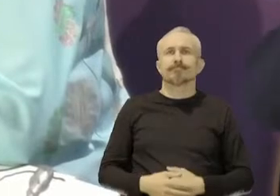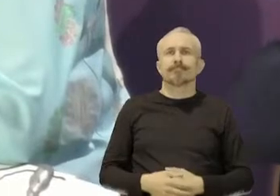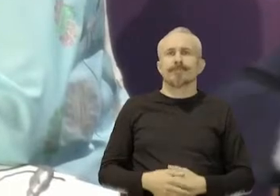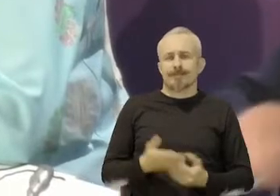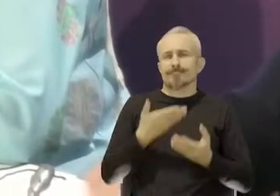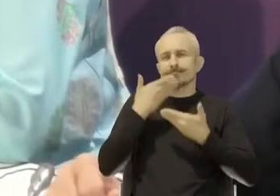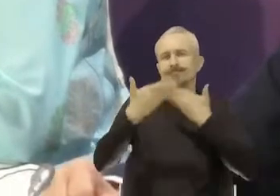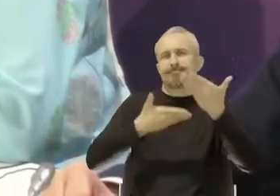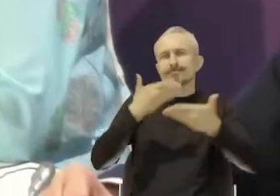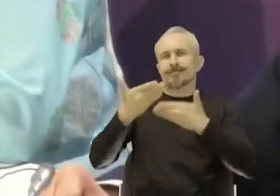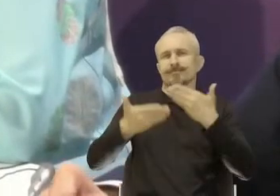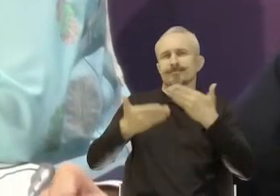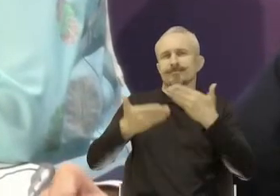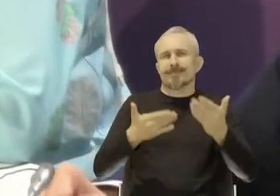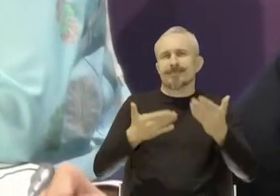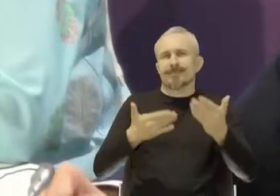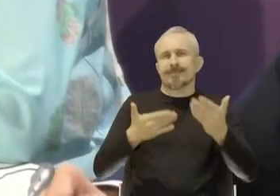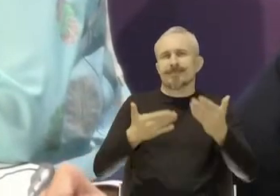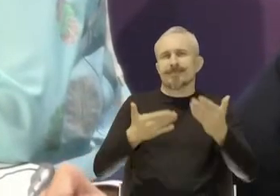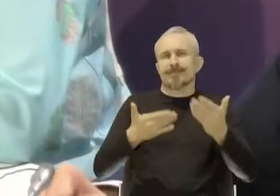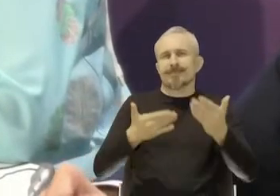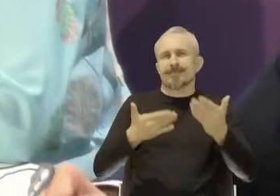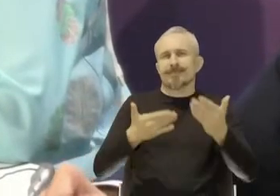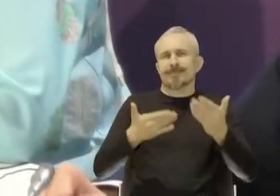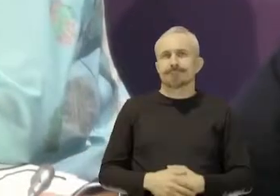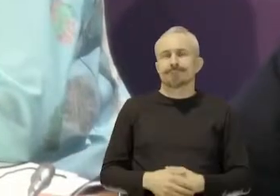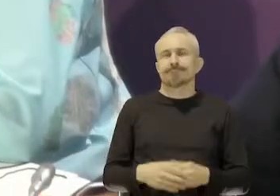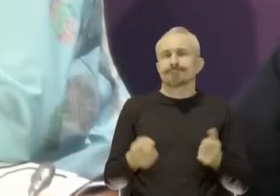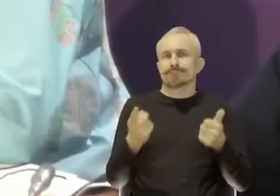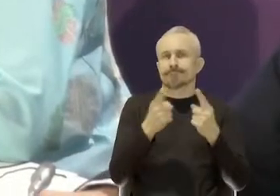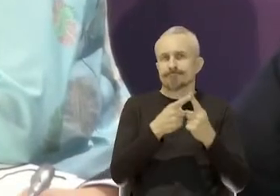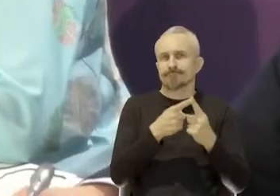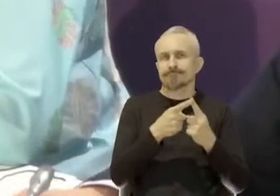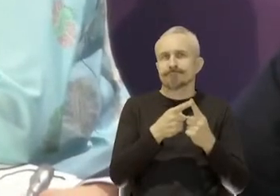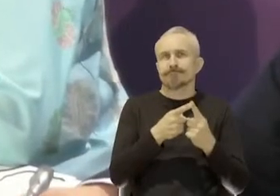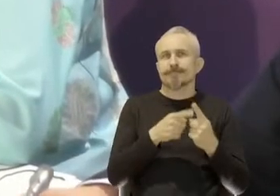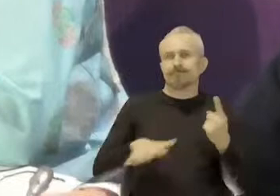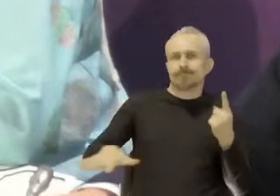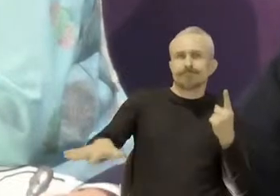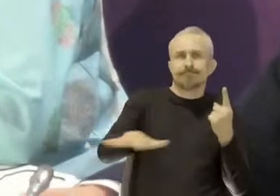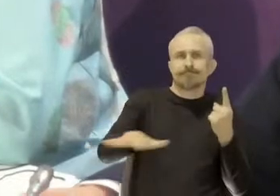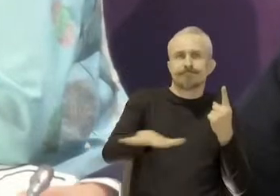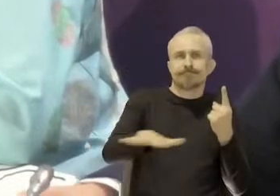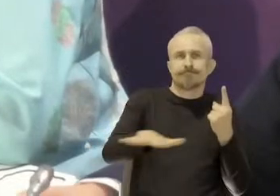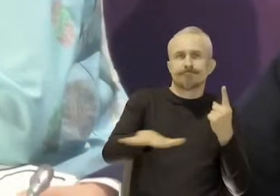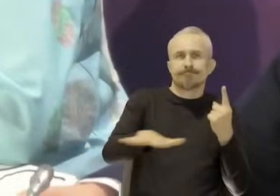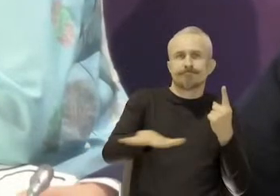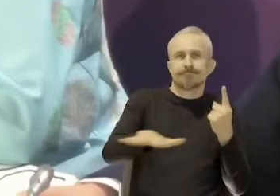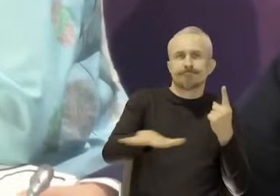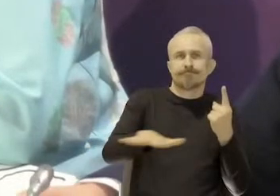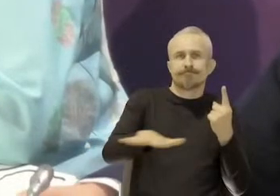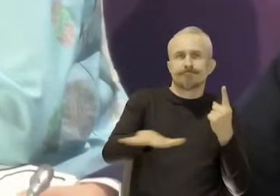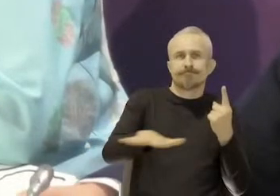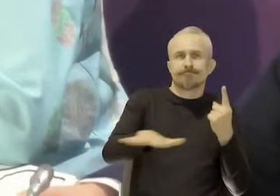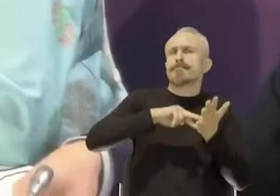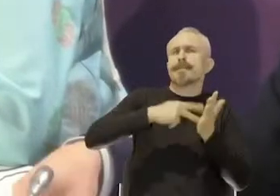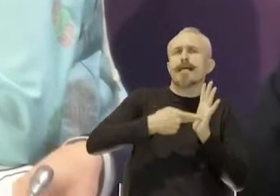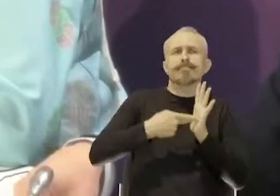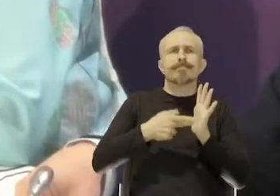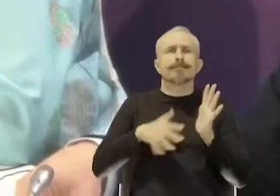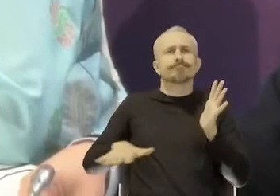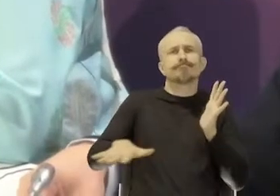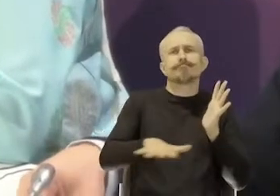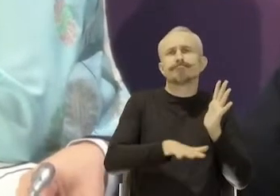urban legal framework, urban and territorial planning framework are being developed in your country to guide